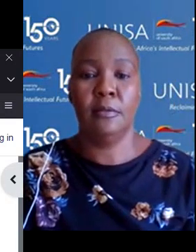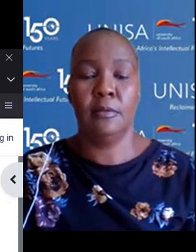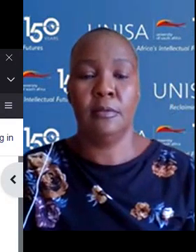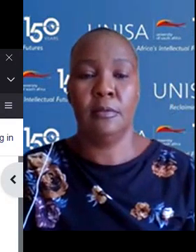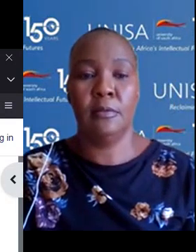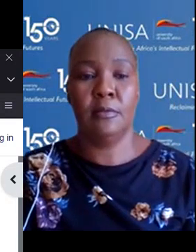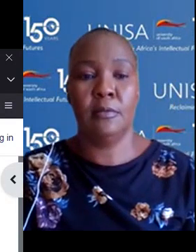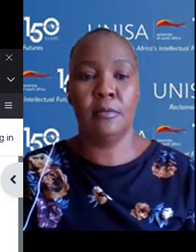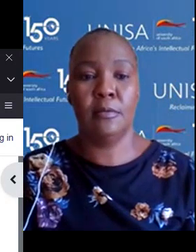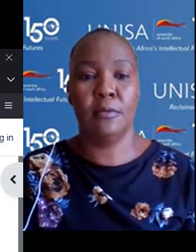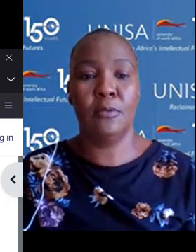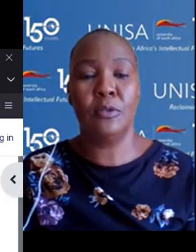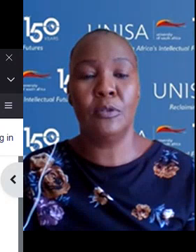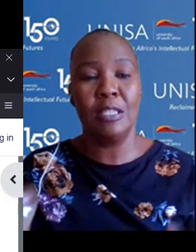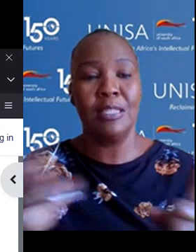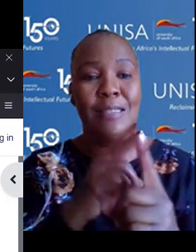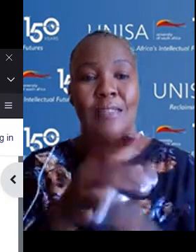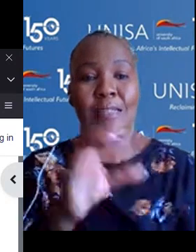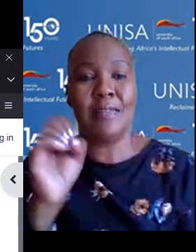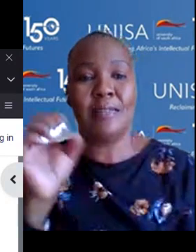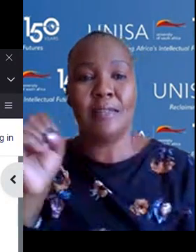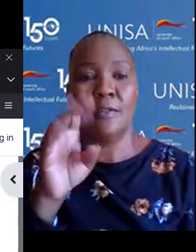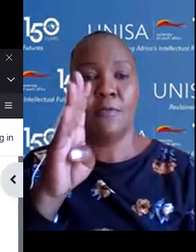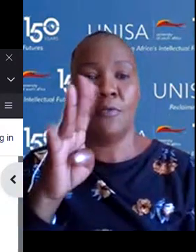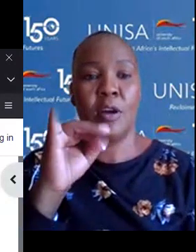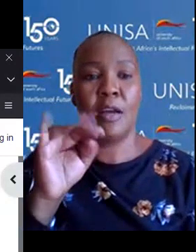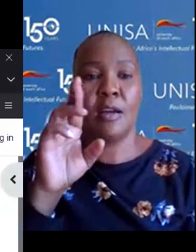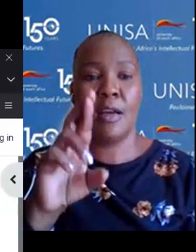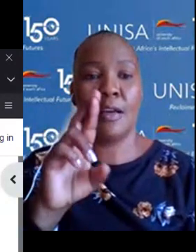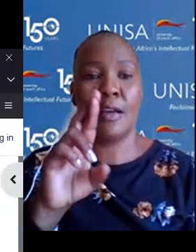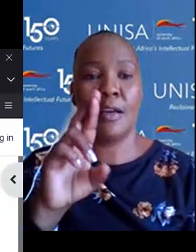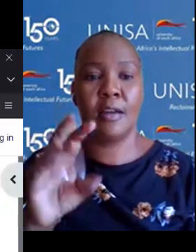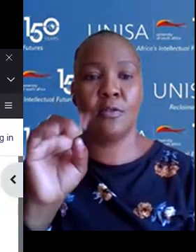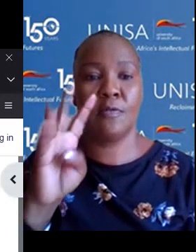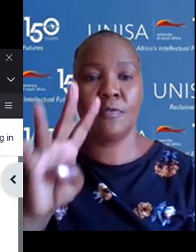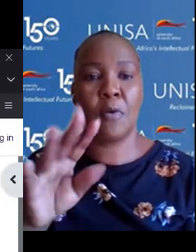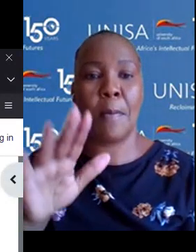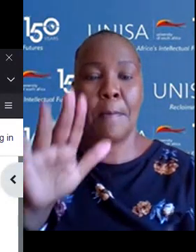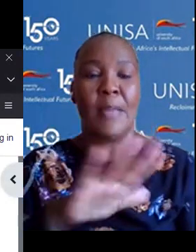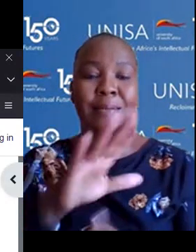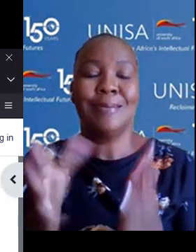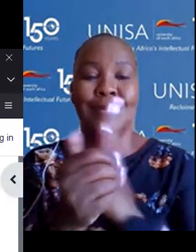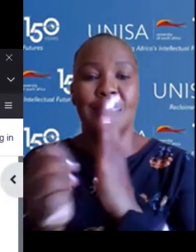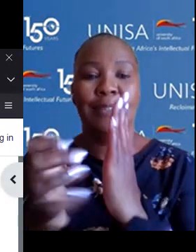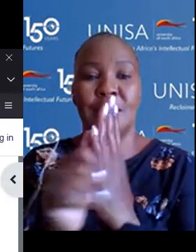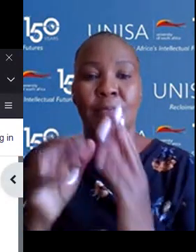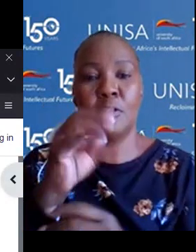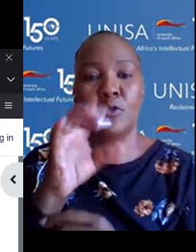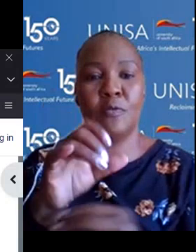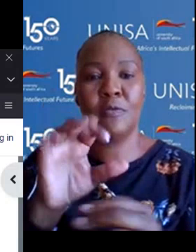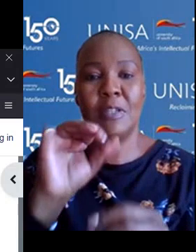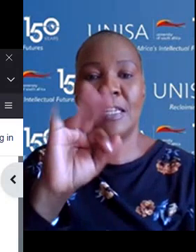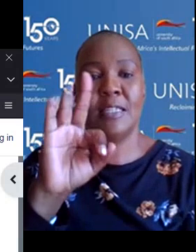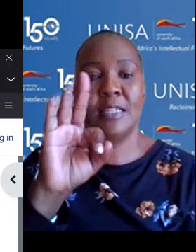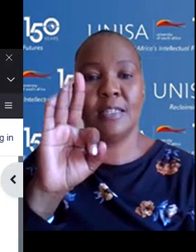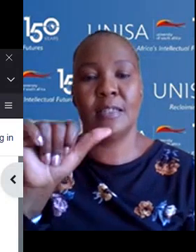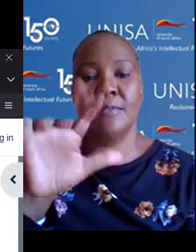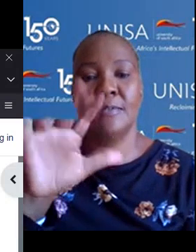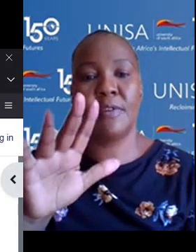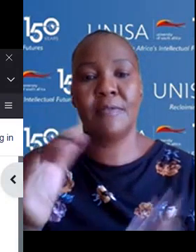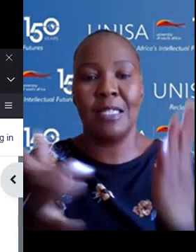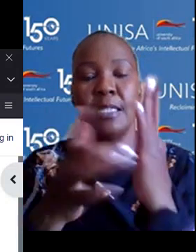You'll notice this is the SS4IRR04 basic skills in Microsoft 365 for digital learners. I'm just going